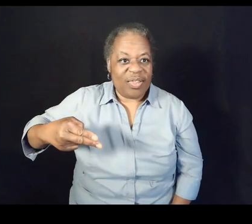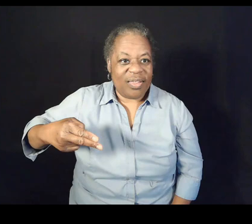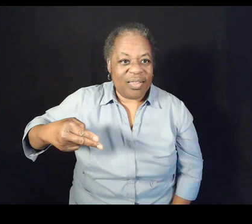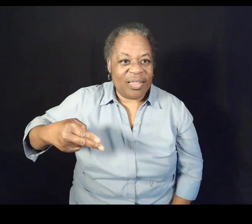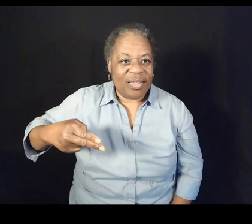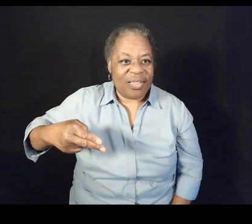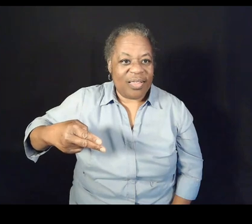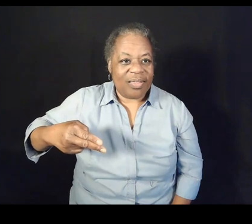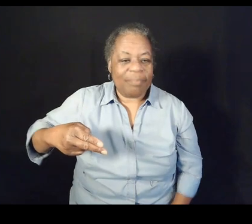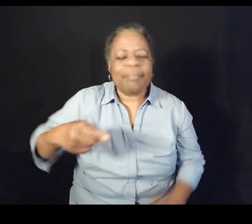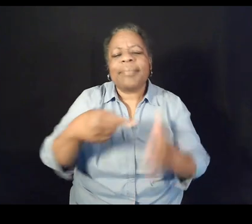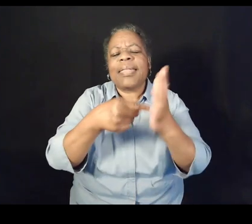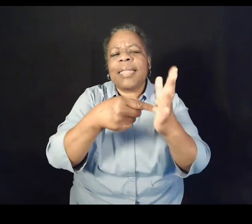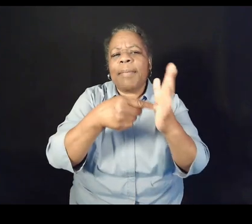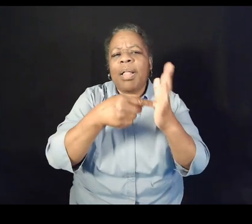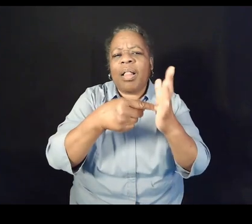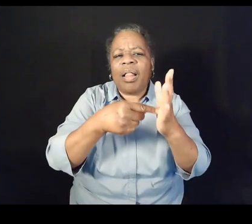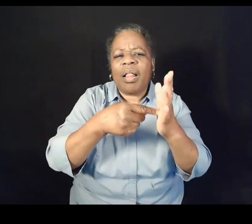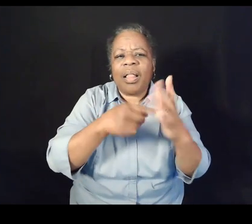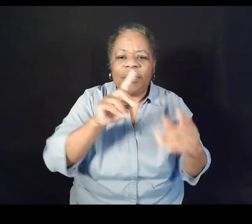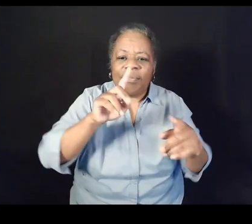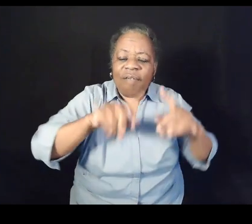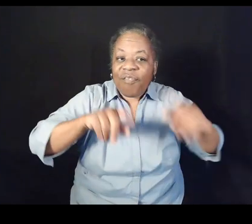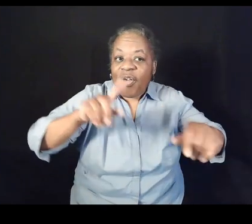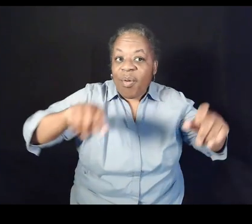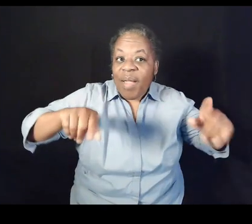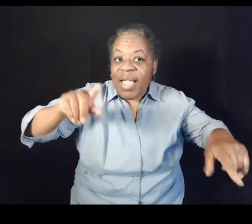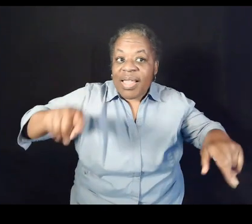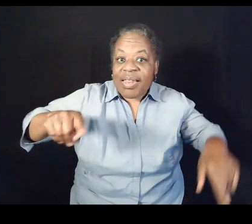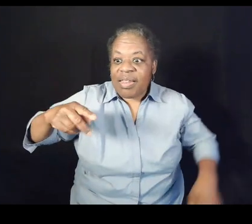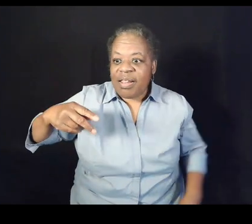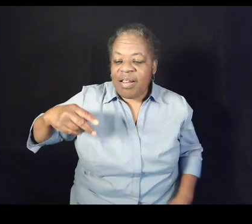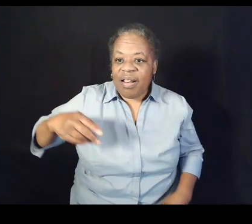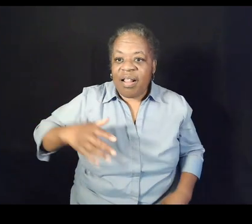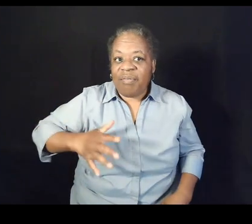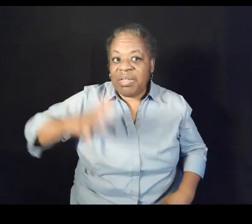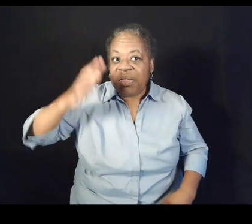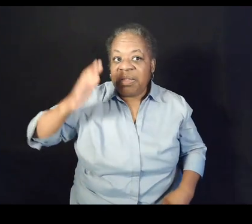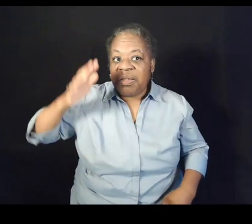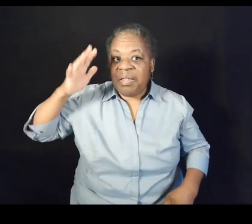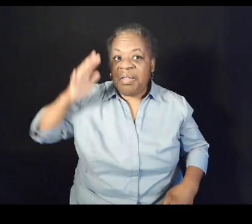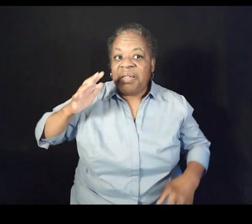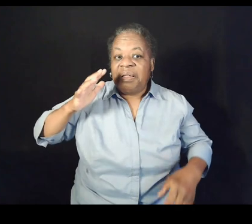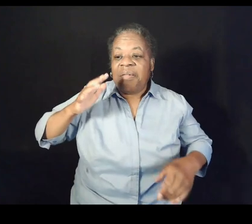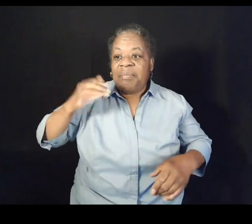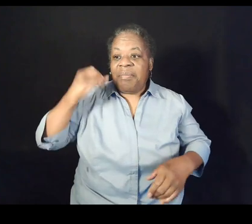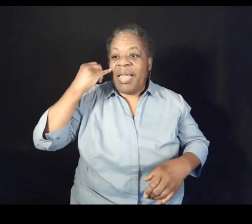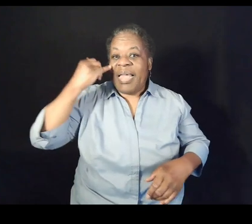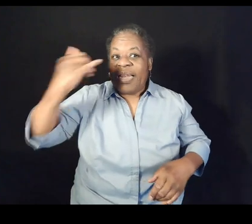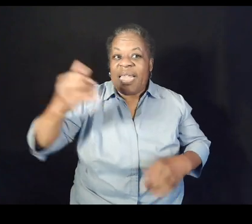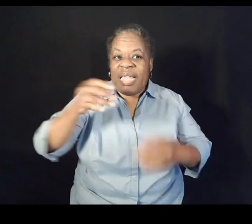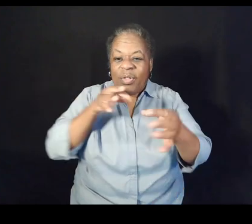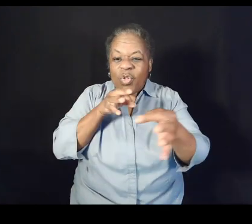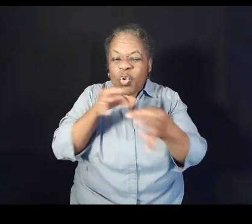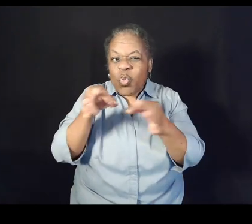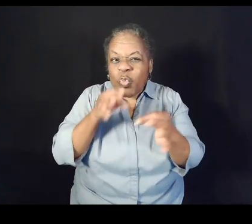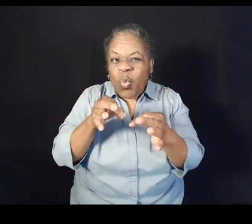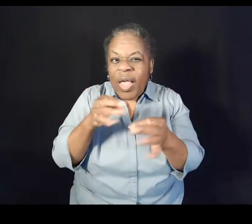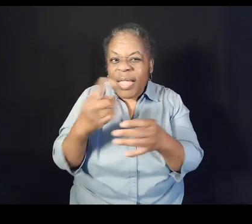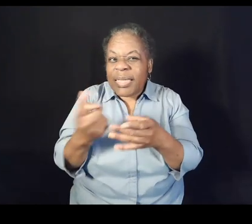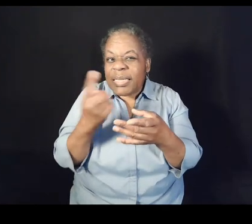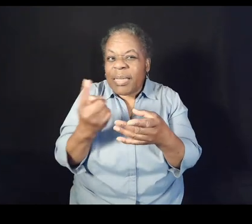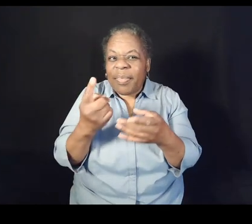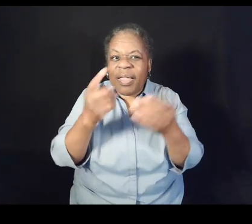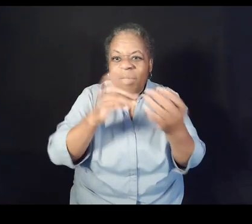For instance, a variety of ancient mythologies and cosmologies describe some sort of catastrophic